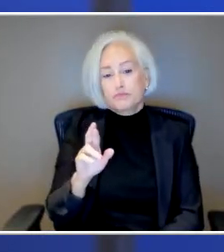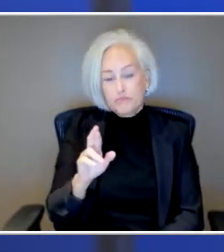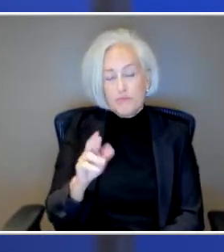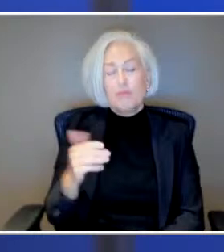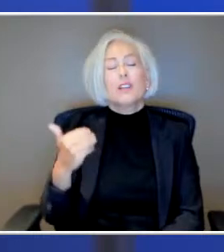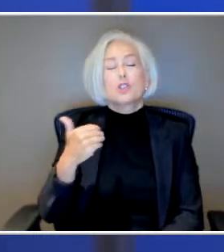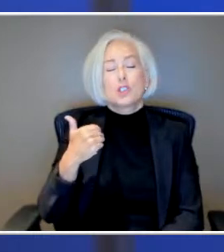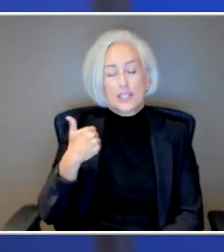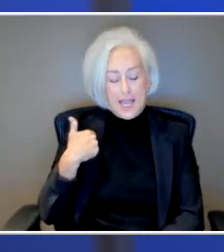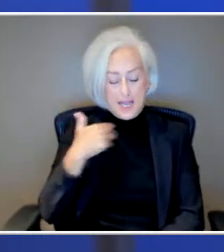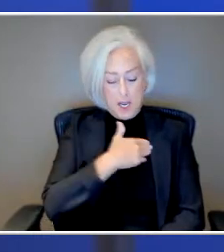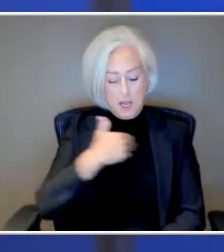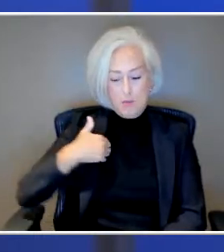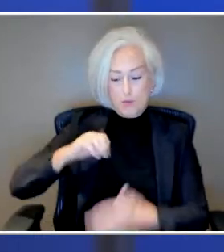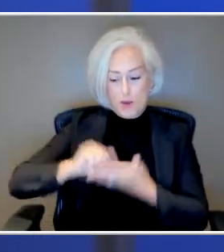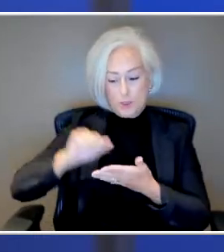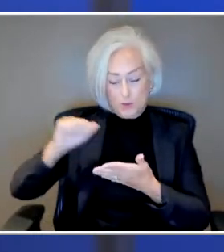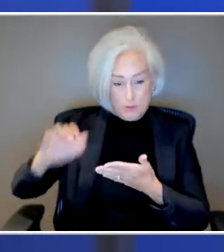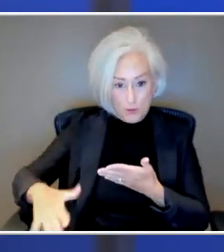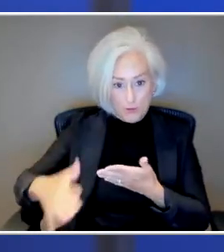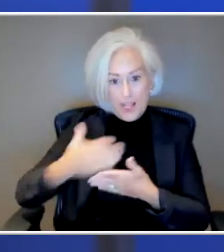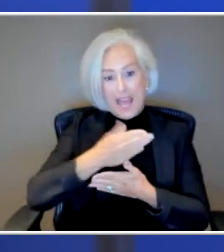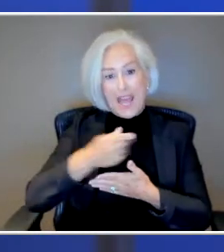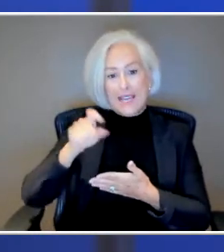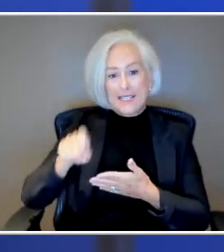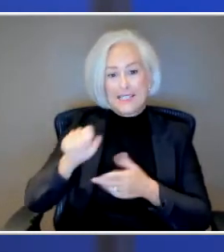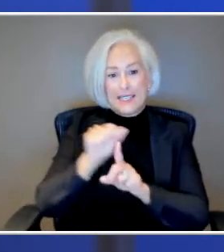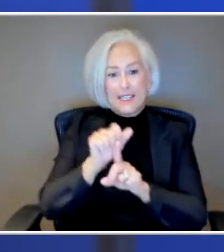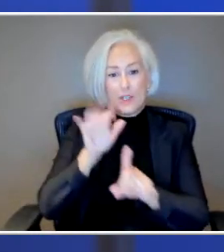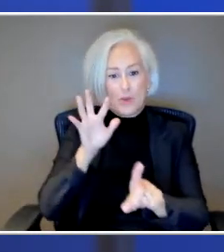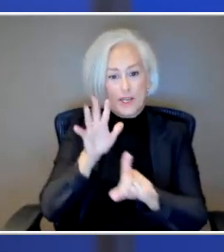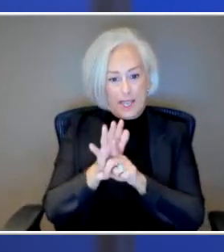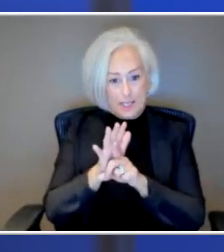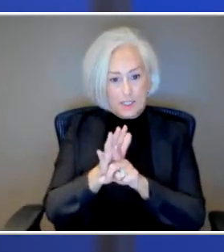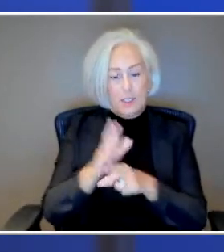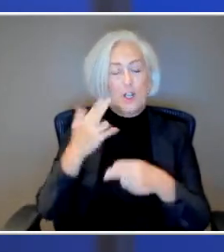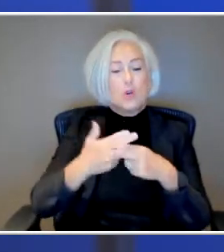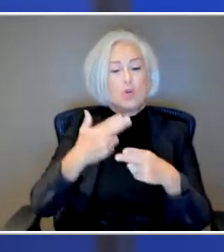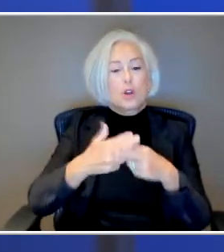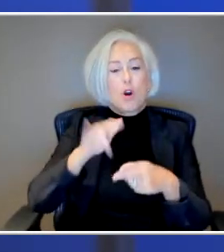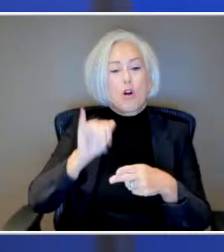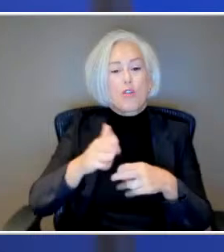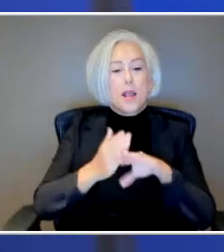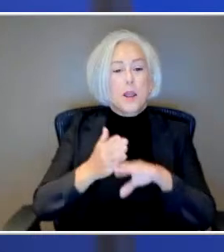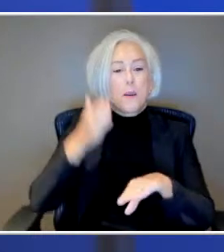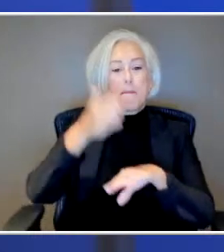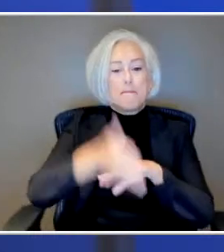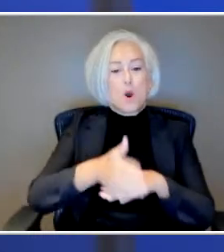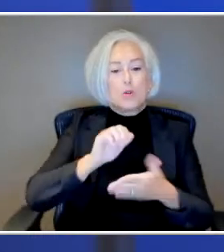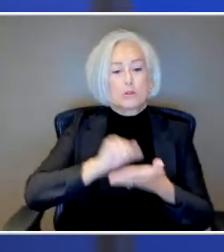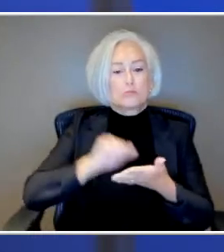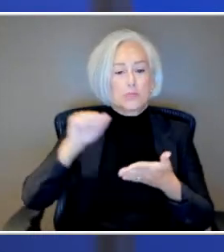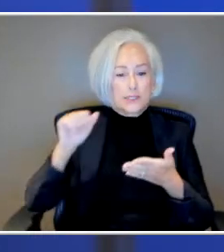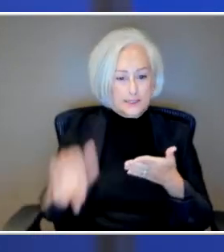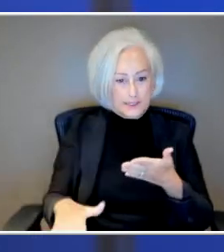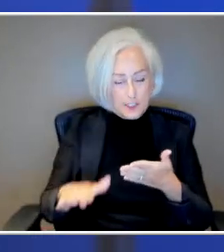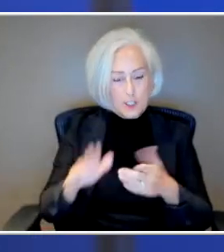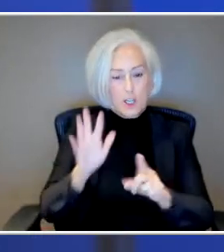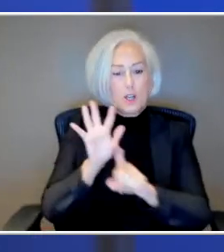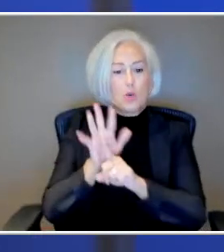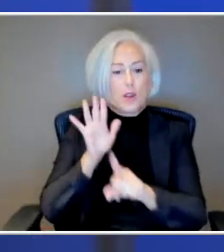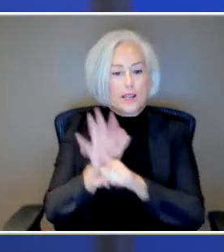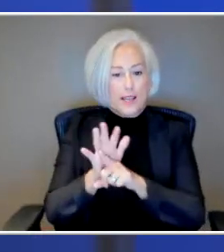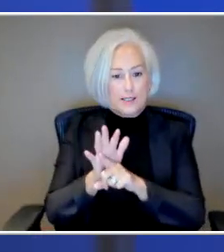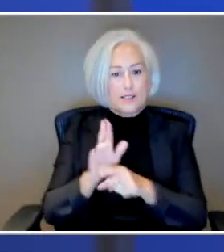needed radiation. So we refer to it as post-mastectomy radiation therapy, and it was getting that entire field that the breast cancer had previously